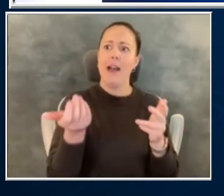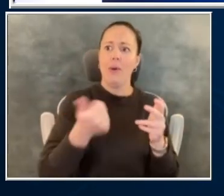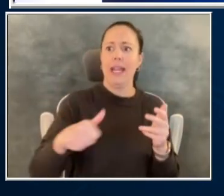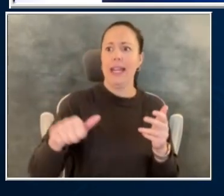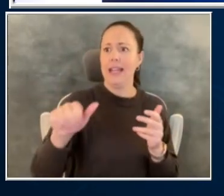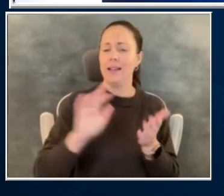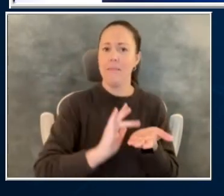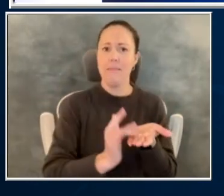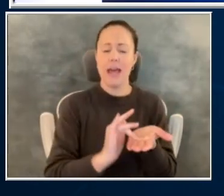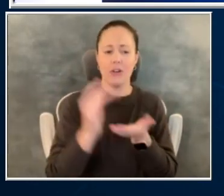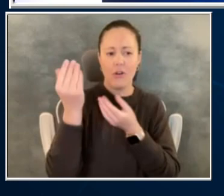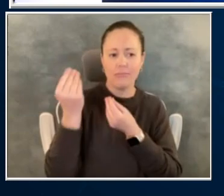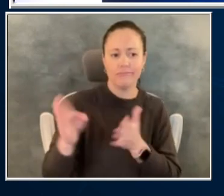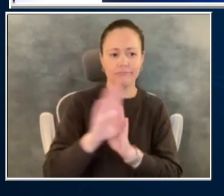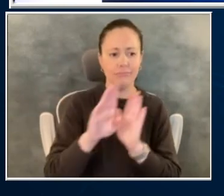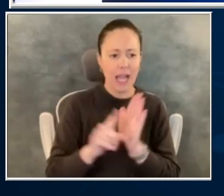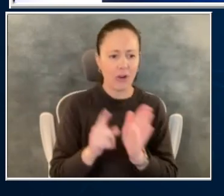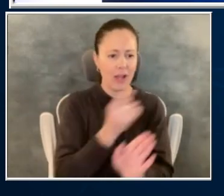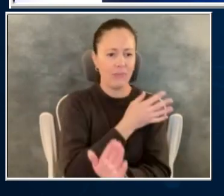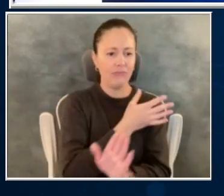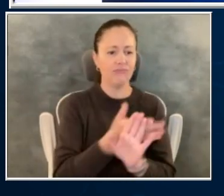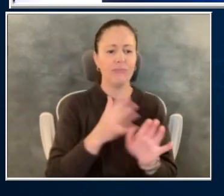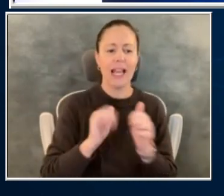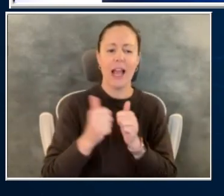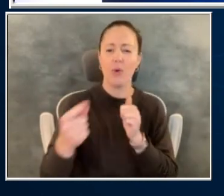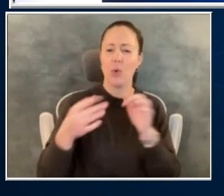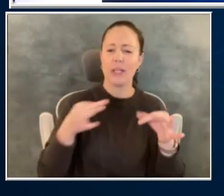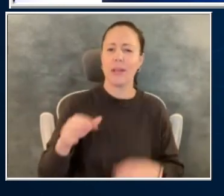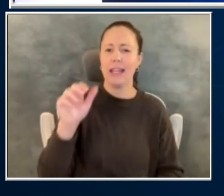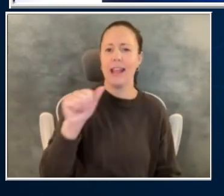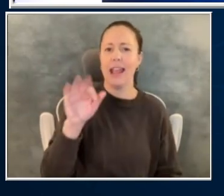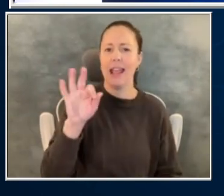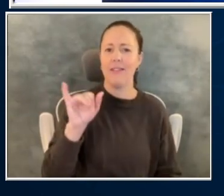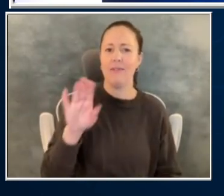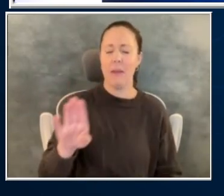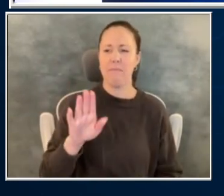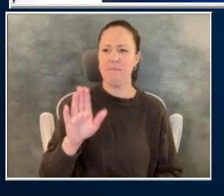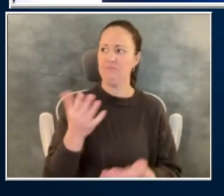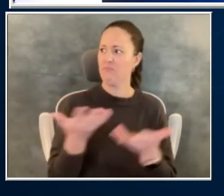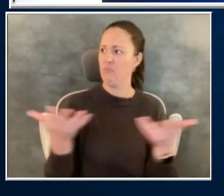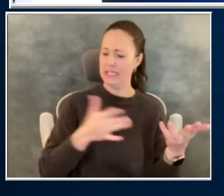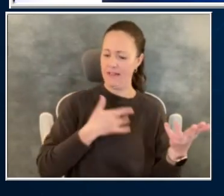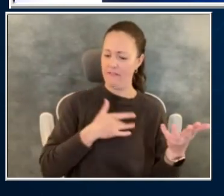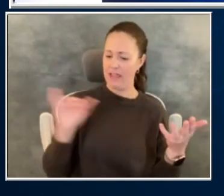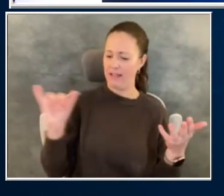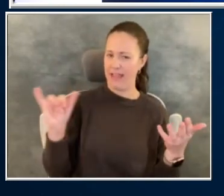explain AFib and what would that feel like? What would holiday heart feel like to someone getting it?